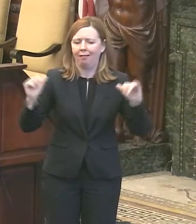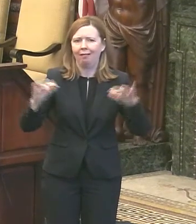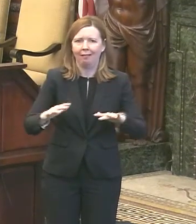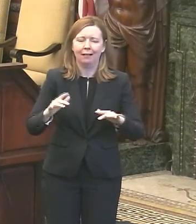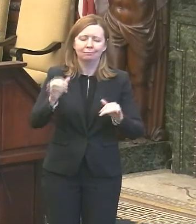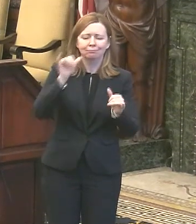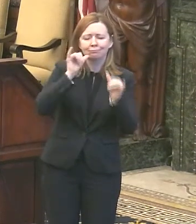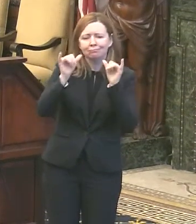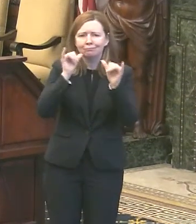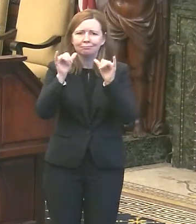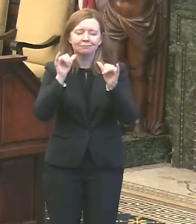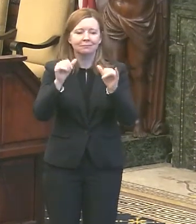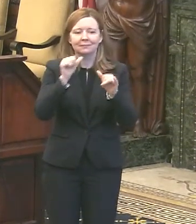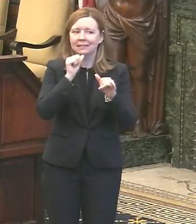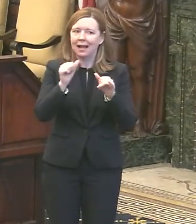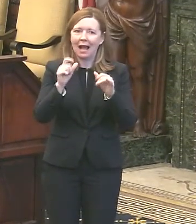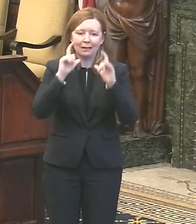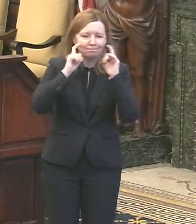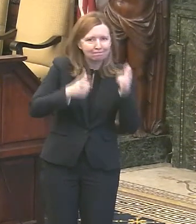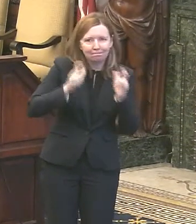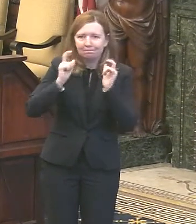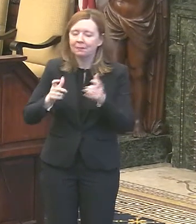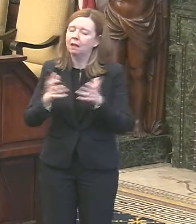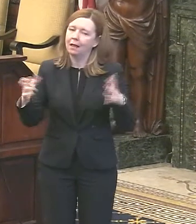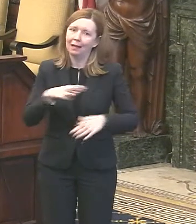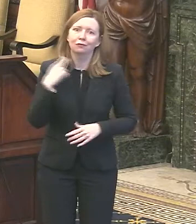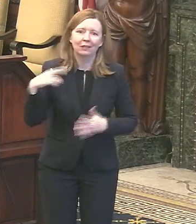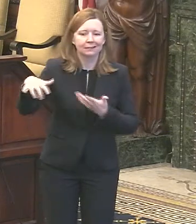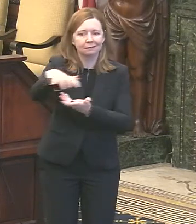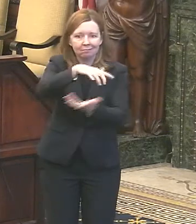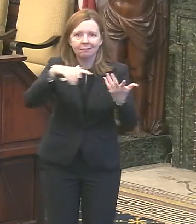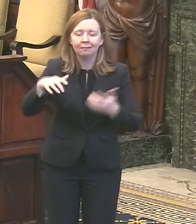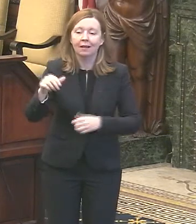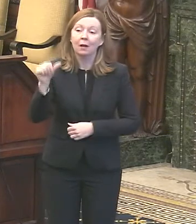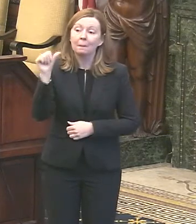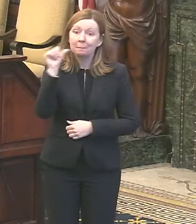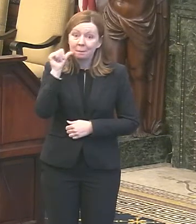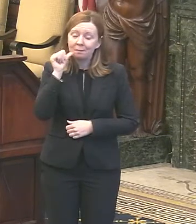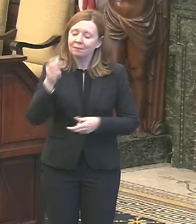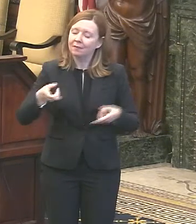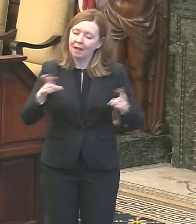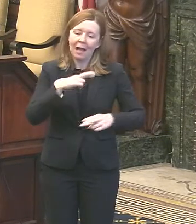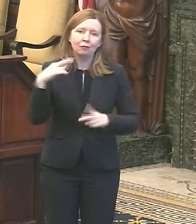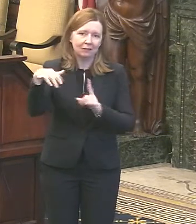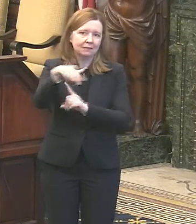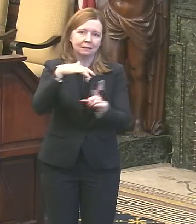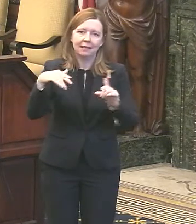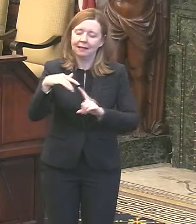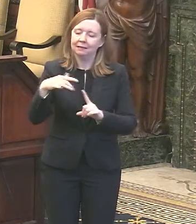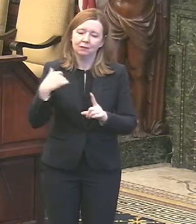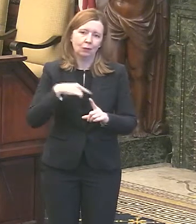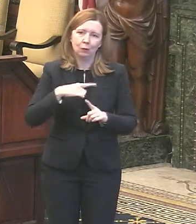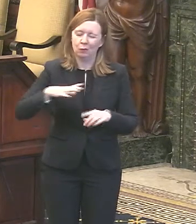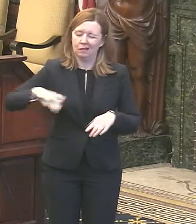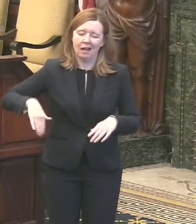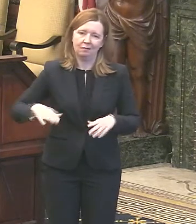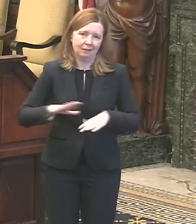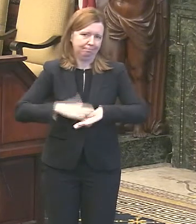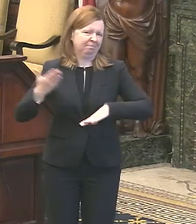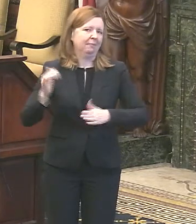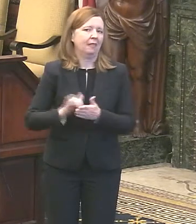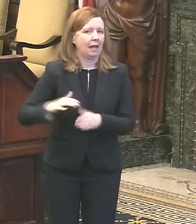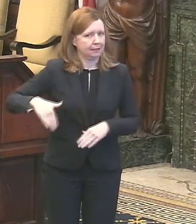getting very close together, lots of risk. And the bars are very high risk settings, so we're not making that change yet.